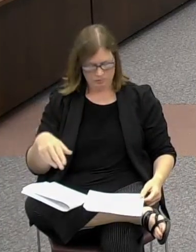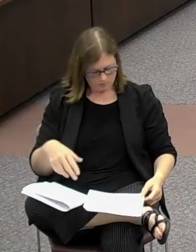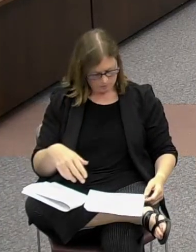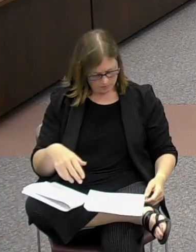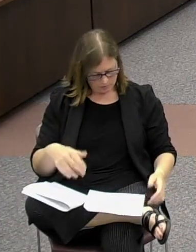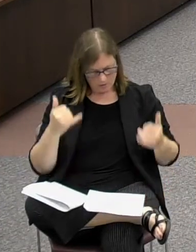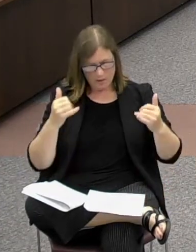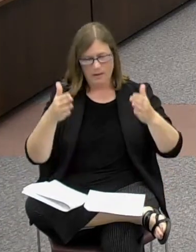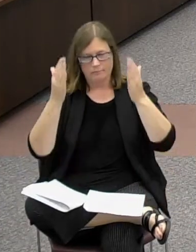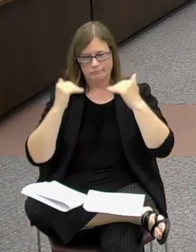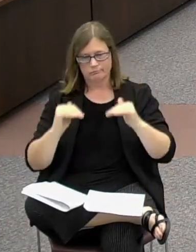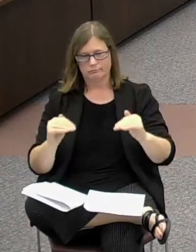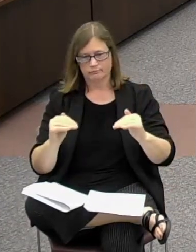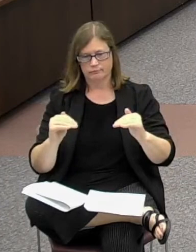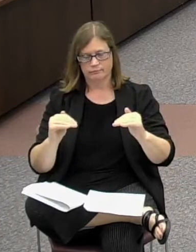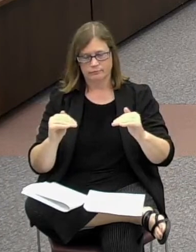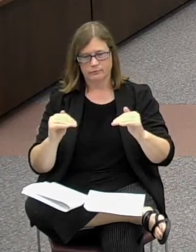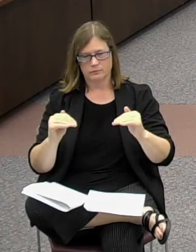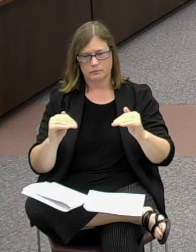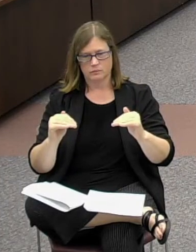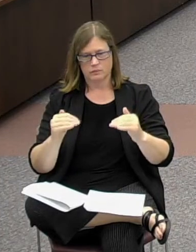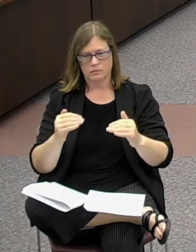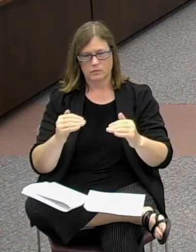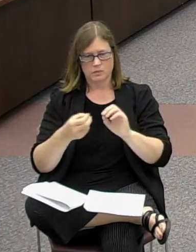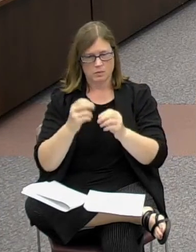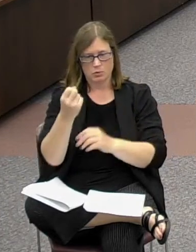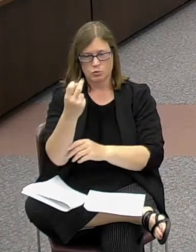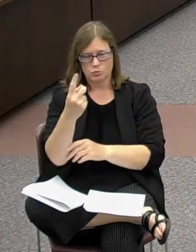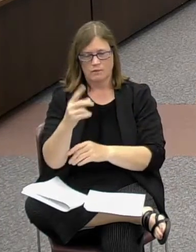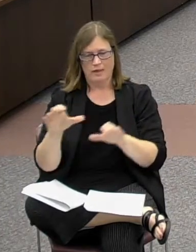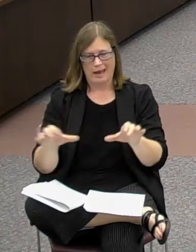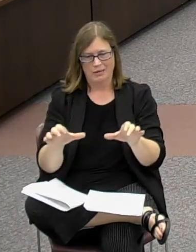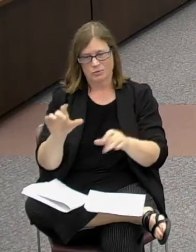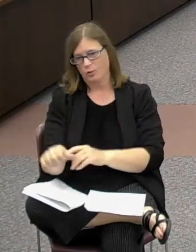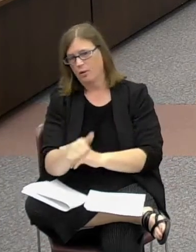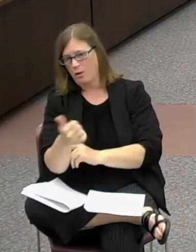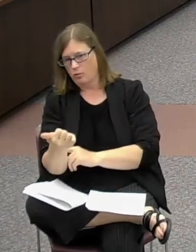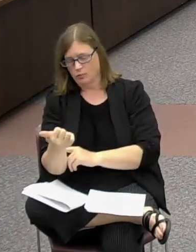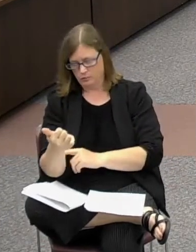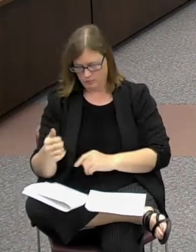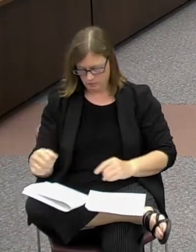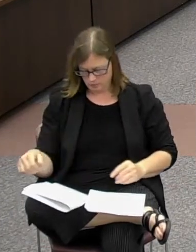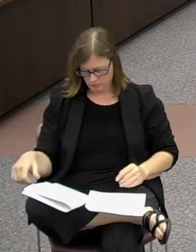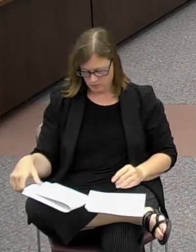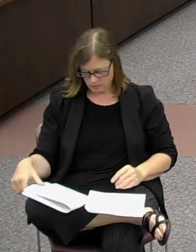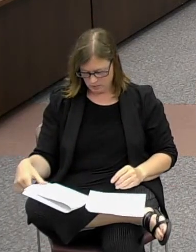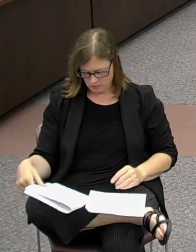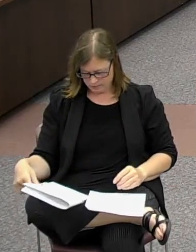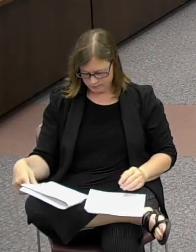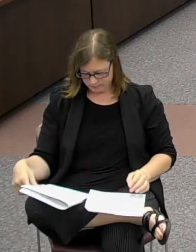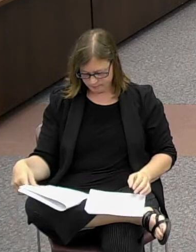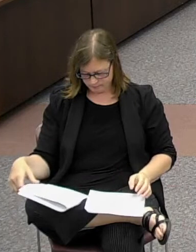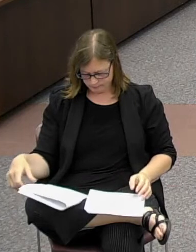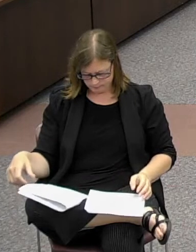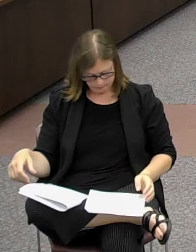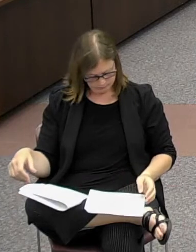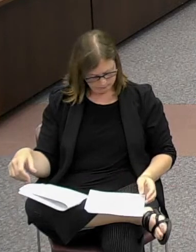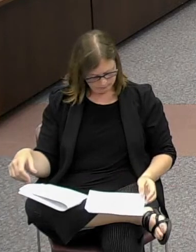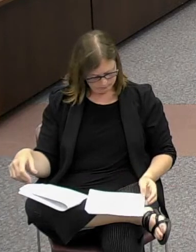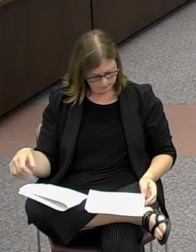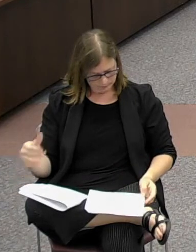right, so now we will jump on down to item 12 for action other. And we did earlier this evening, before we went into